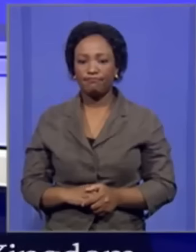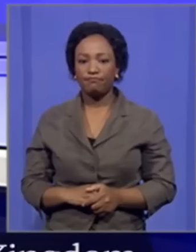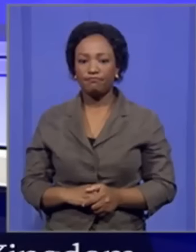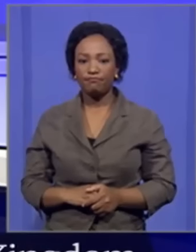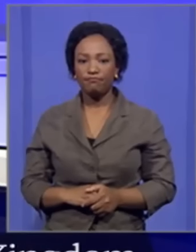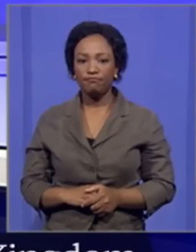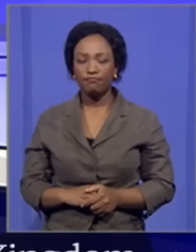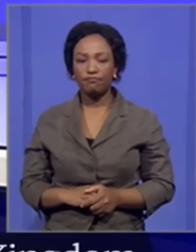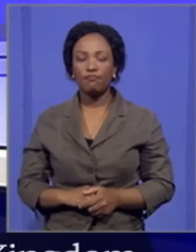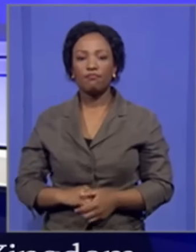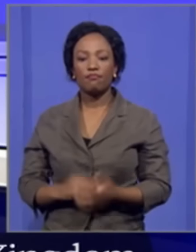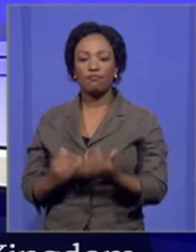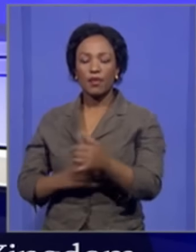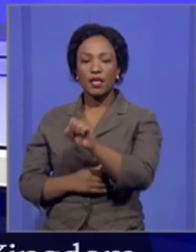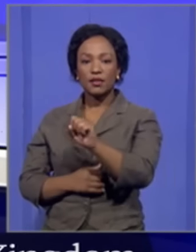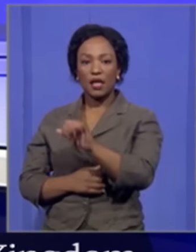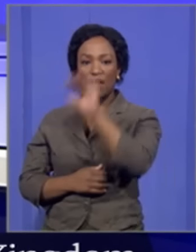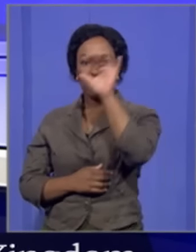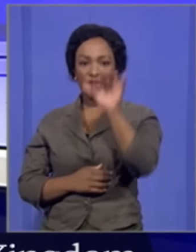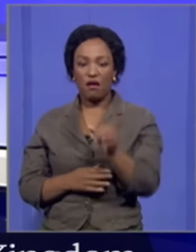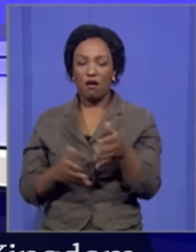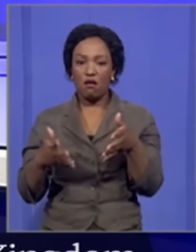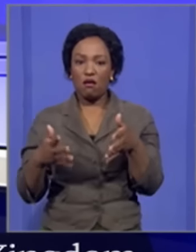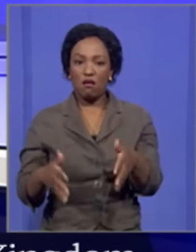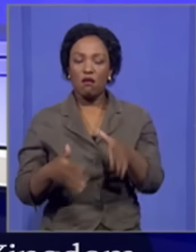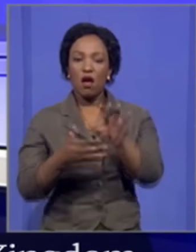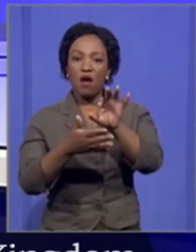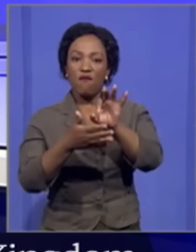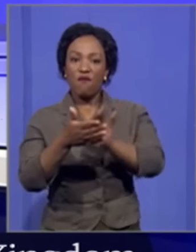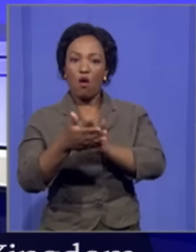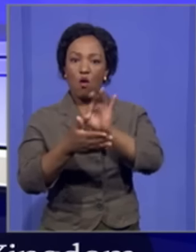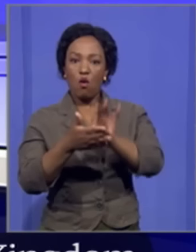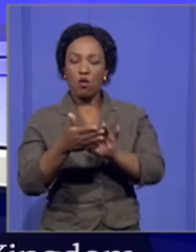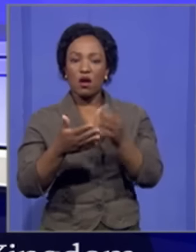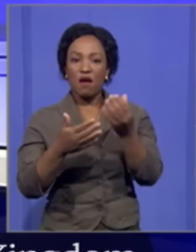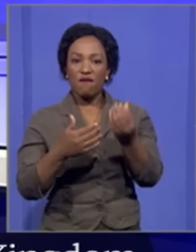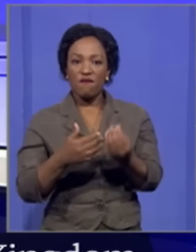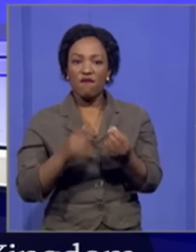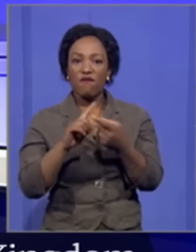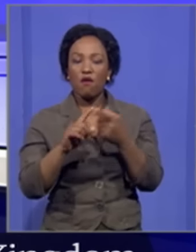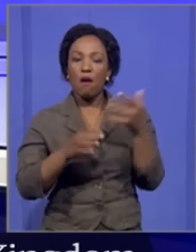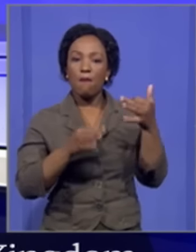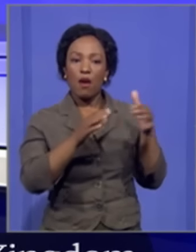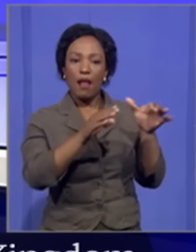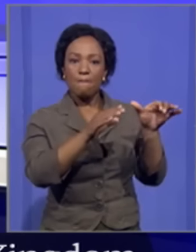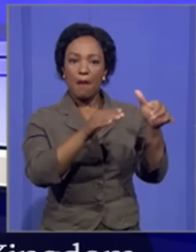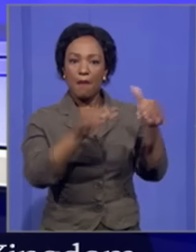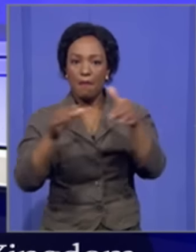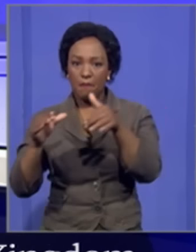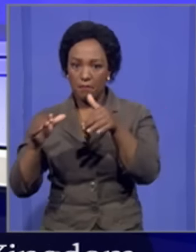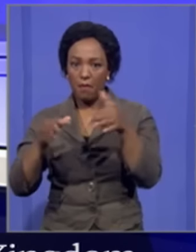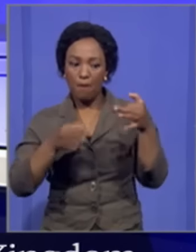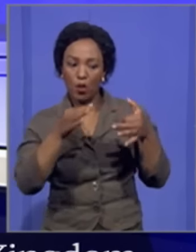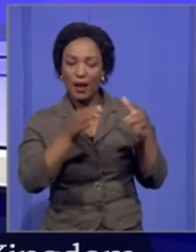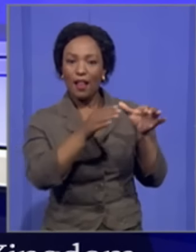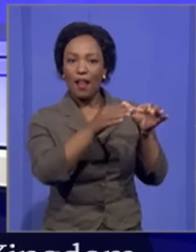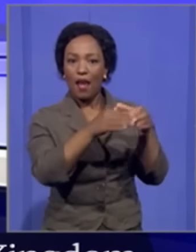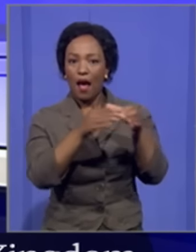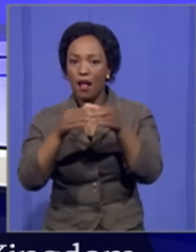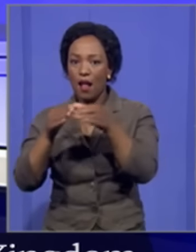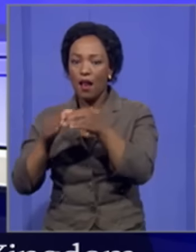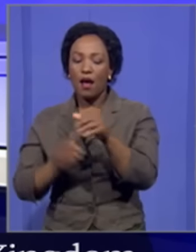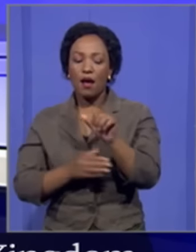Ge e le ka mono Afrika Borwa ge go na le dikgetho go fela go e ba le bahlapetši ba dikgetho go tšwa mekgatlong ya go fapana go ba re ka re di-party agent. Ge go na